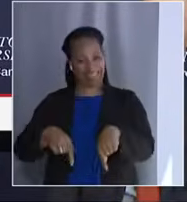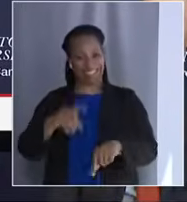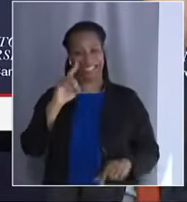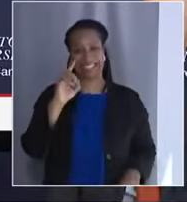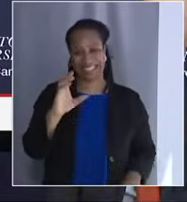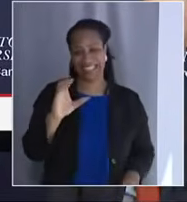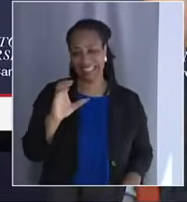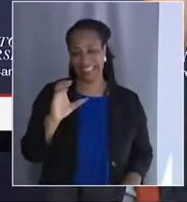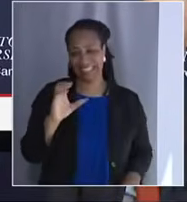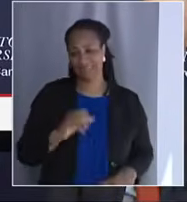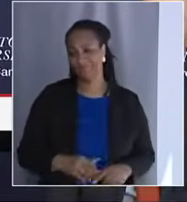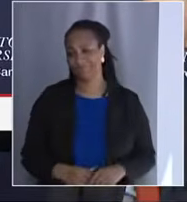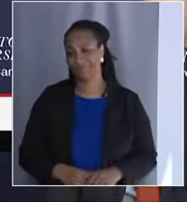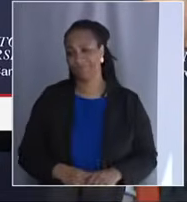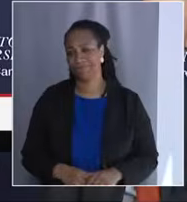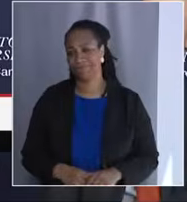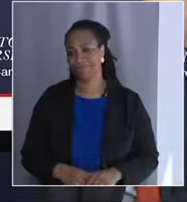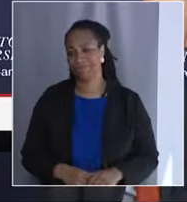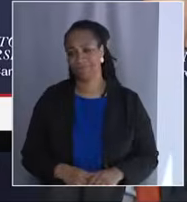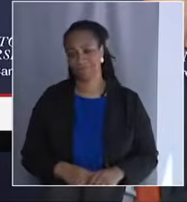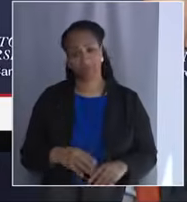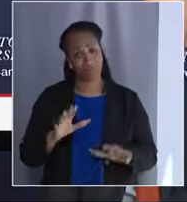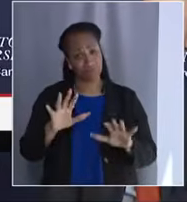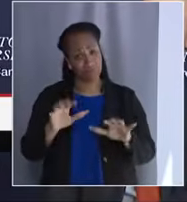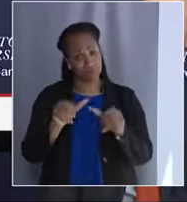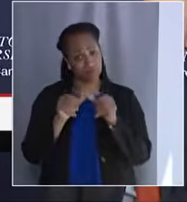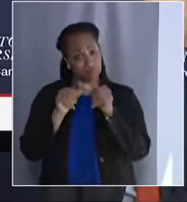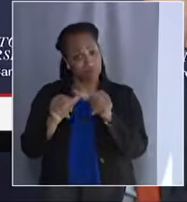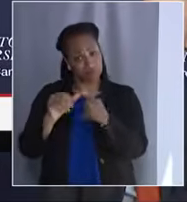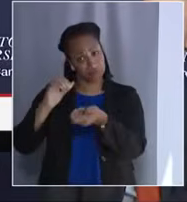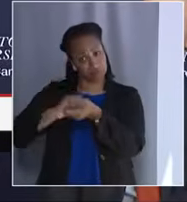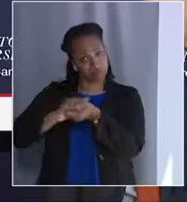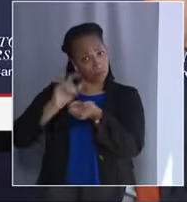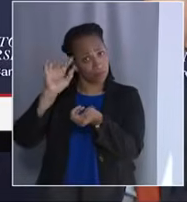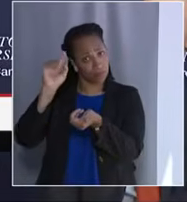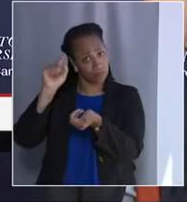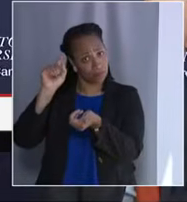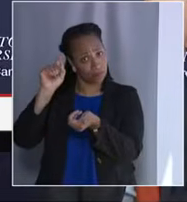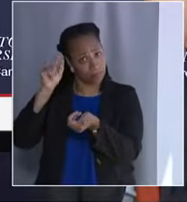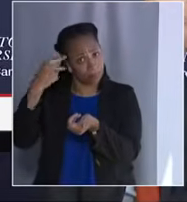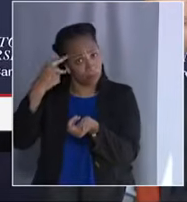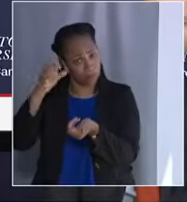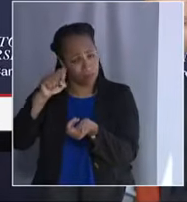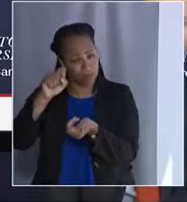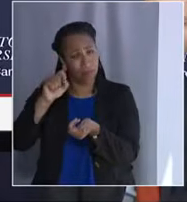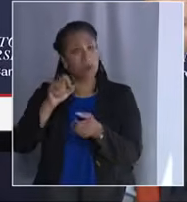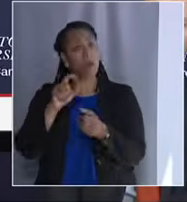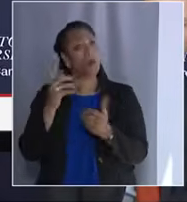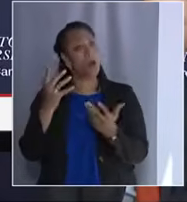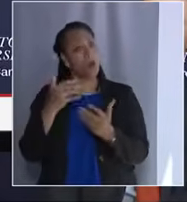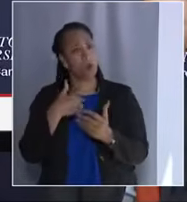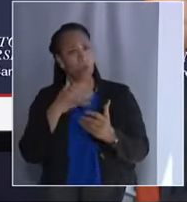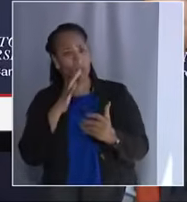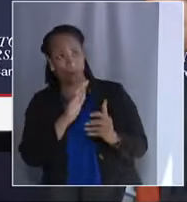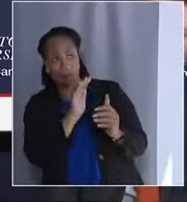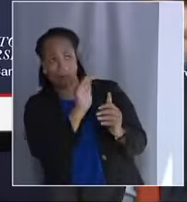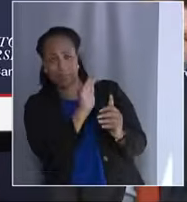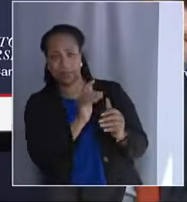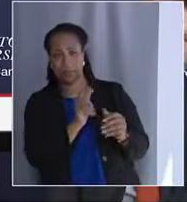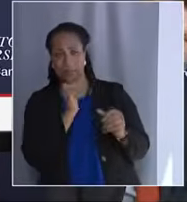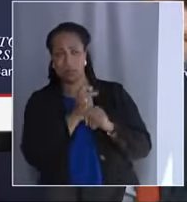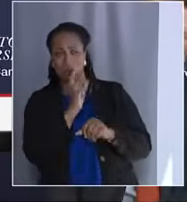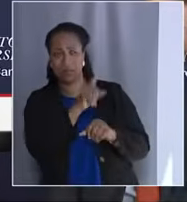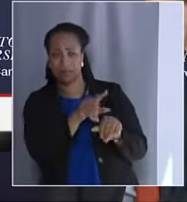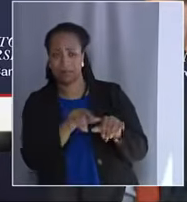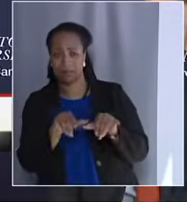it's easy to open a business here, easy to start a business here, to attract capital here, and to make